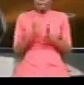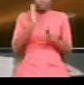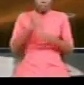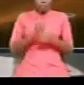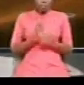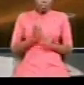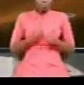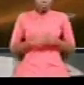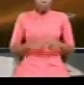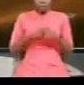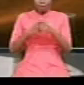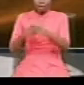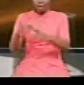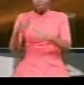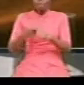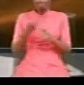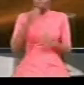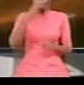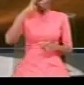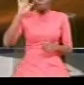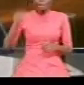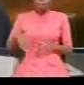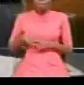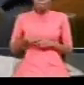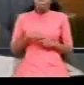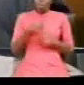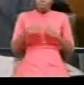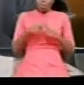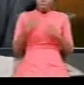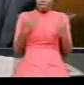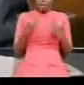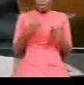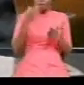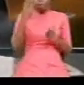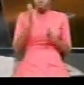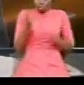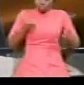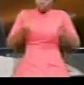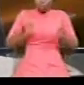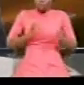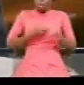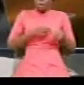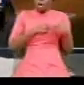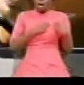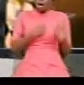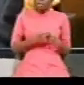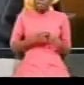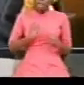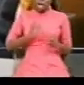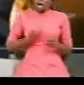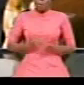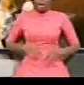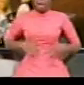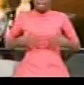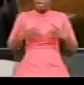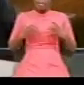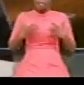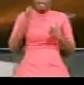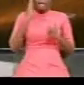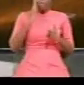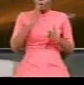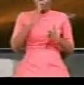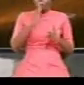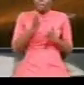flee from evil. When the fear of God rules our heart, our life will